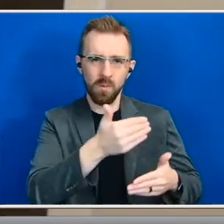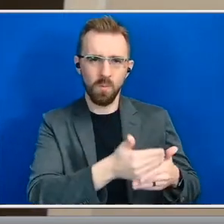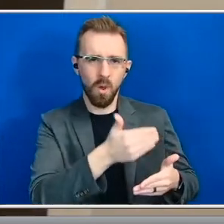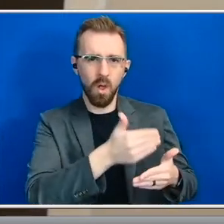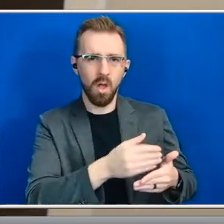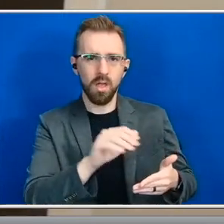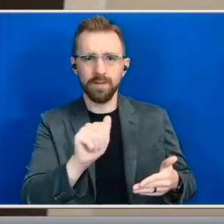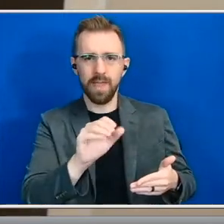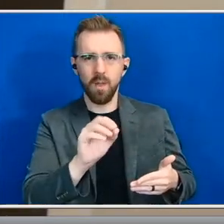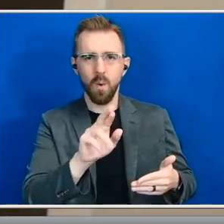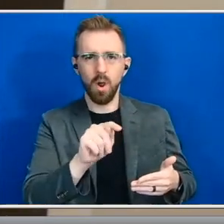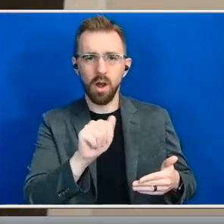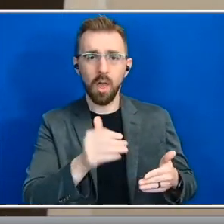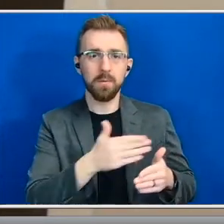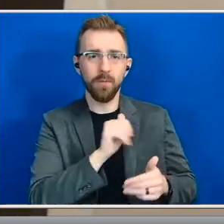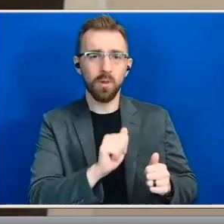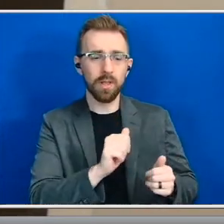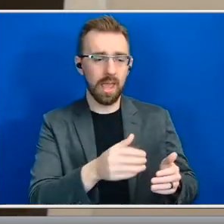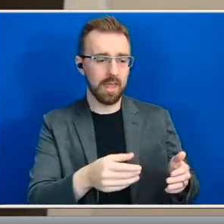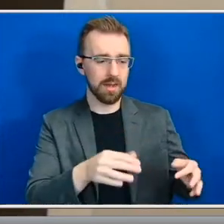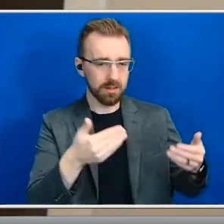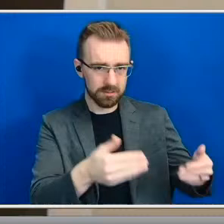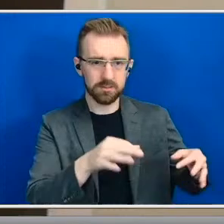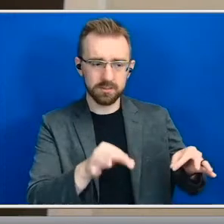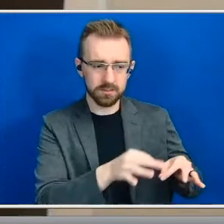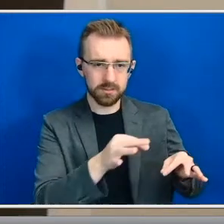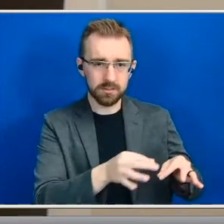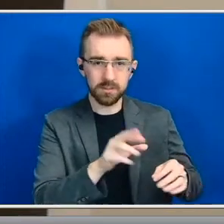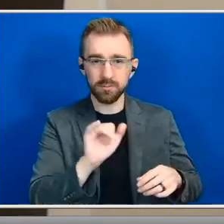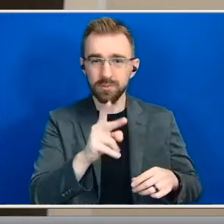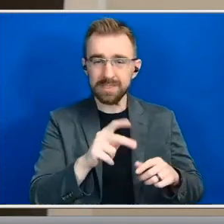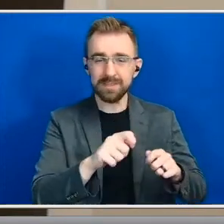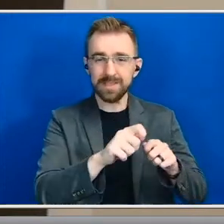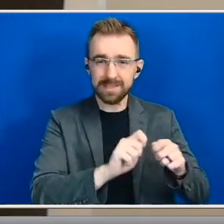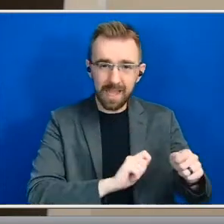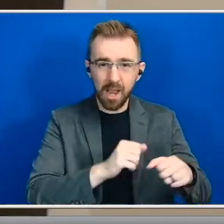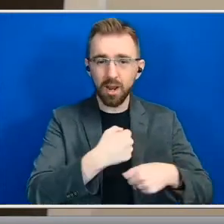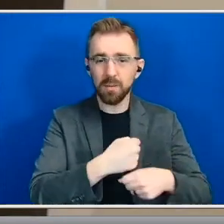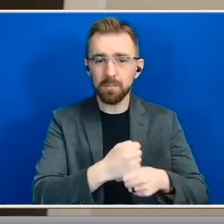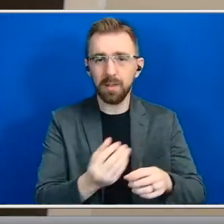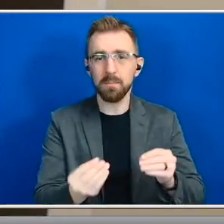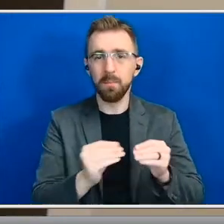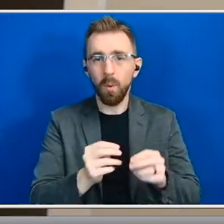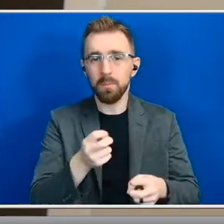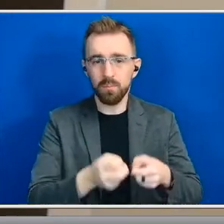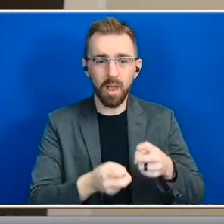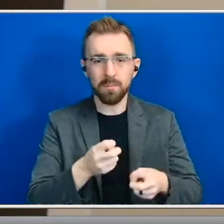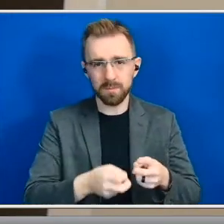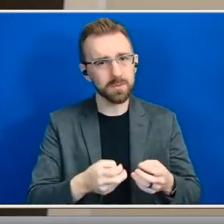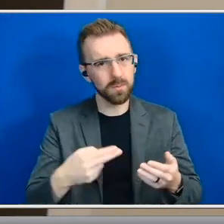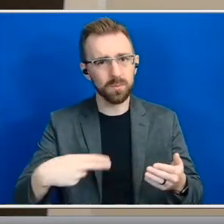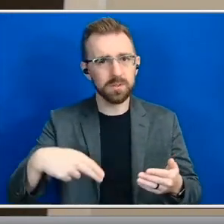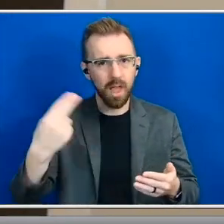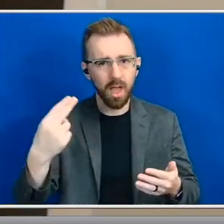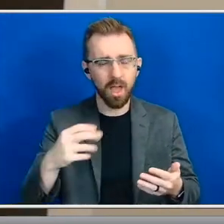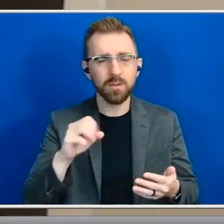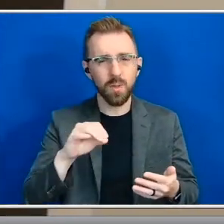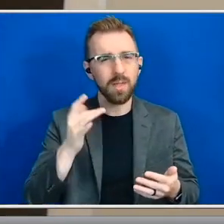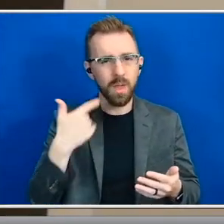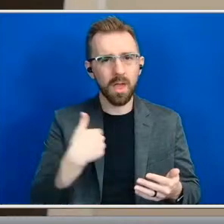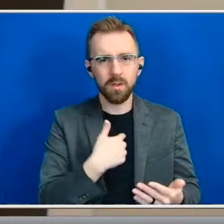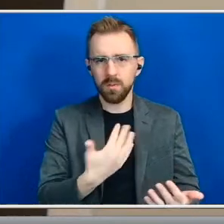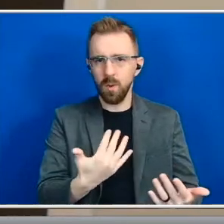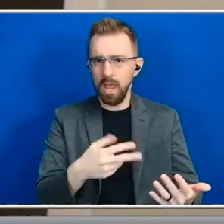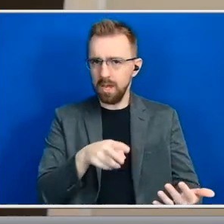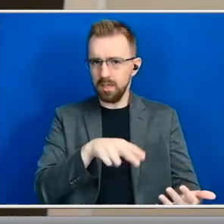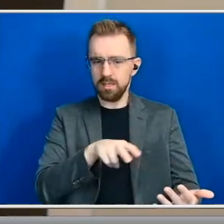before you can put it back together. And the risk of tearing it or creating more problems is pretty high. So that's why we waited